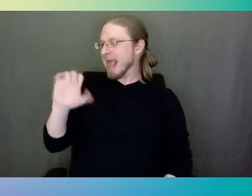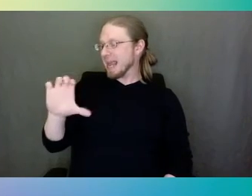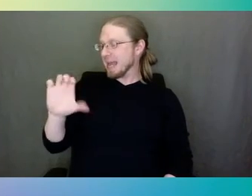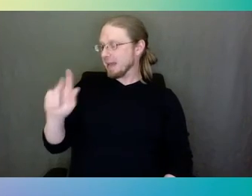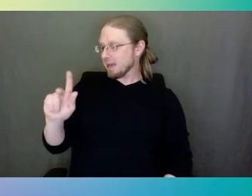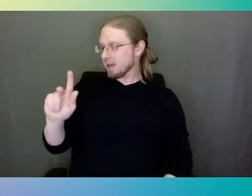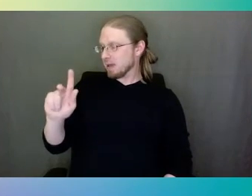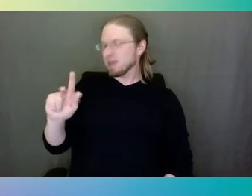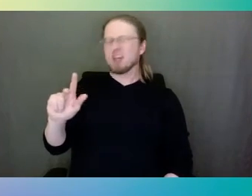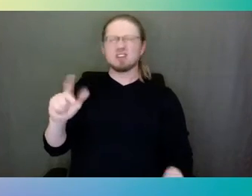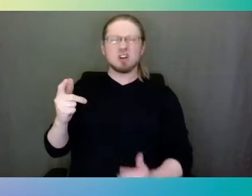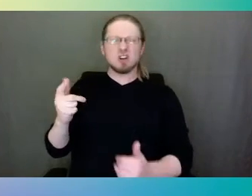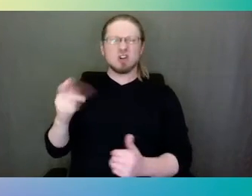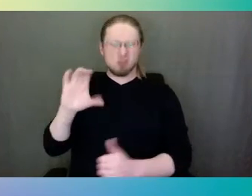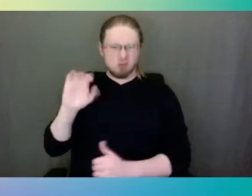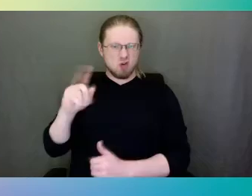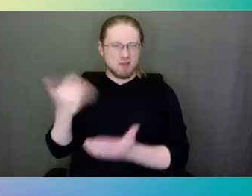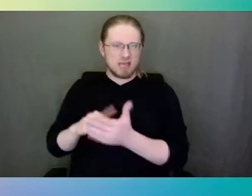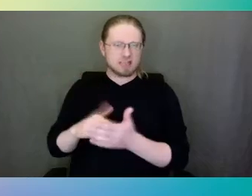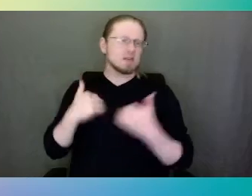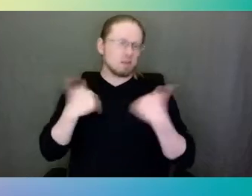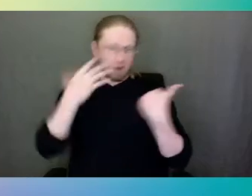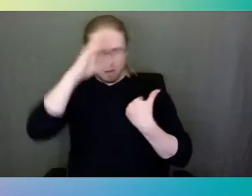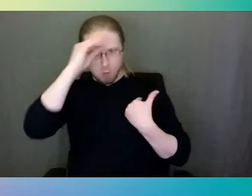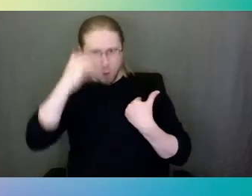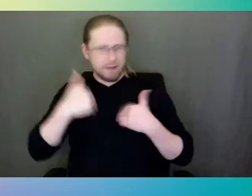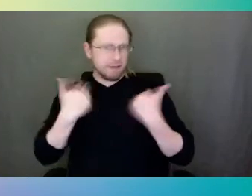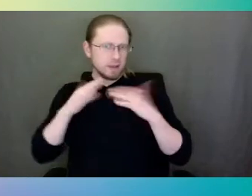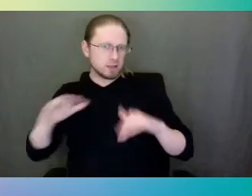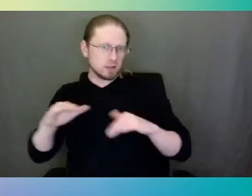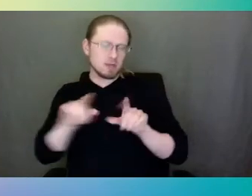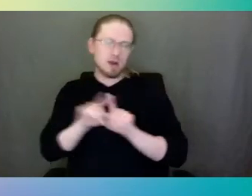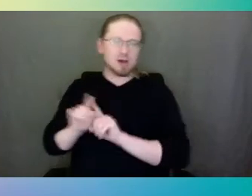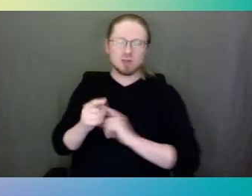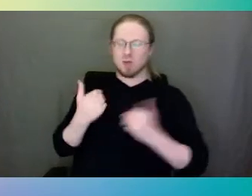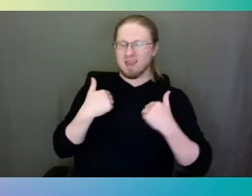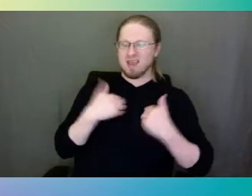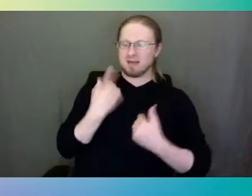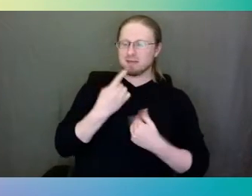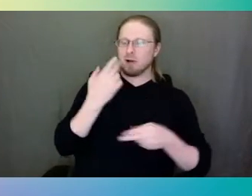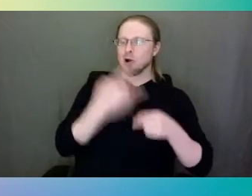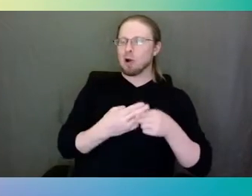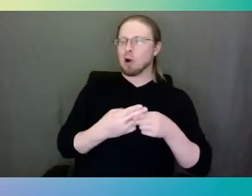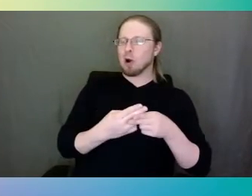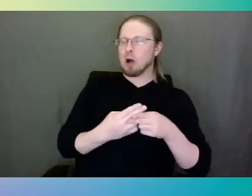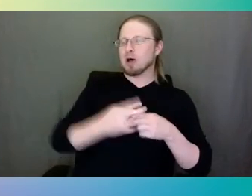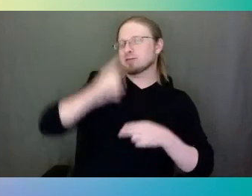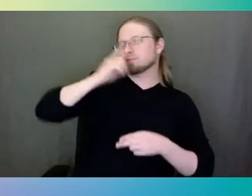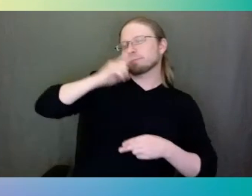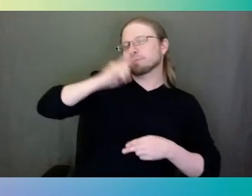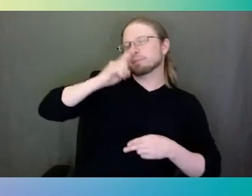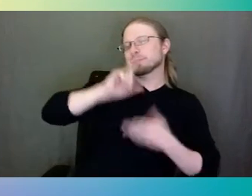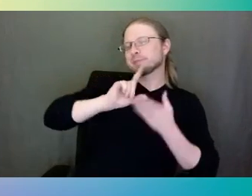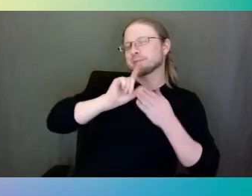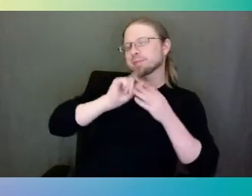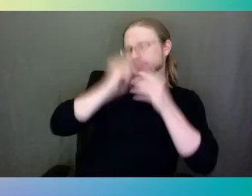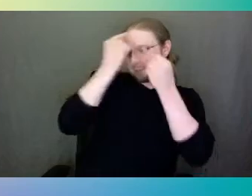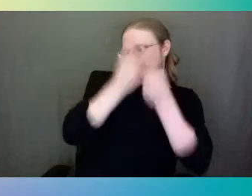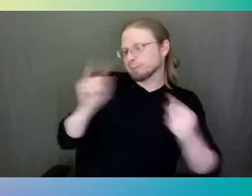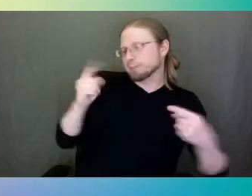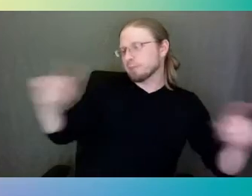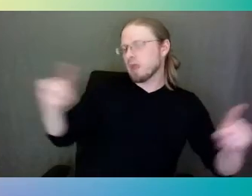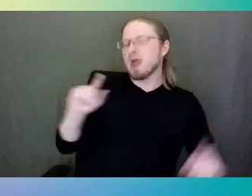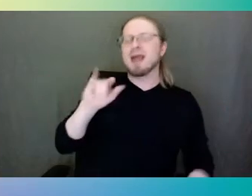against children, but we also have the problem of yellow journalism at the time. Everything was sensationalized to